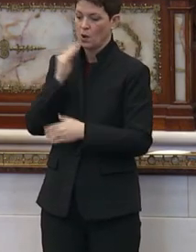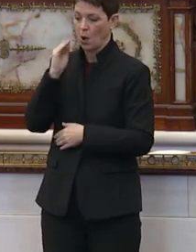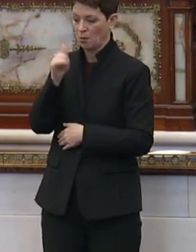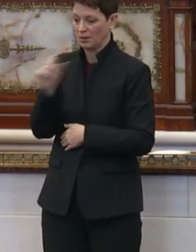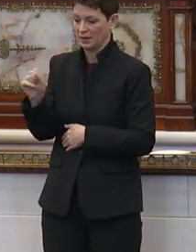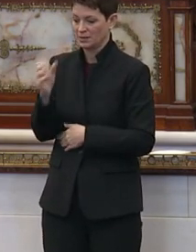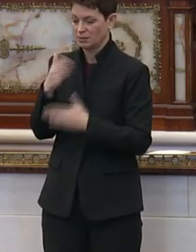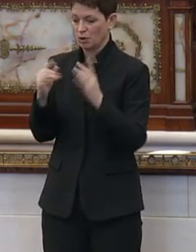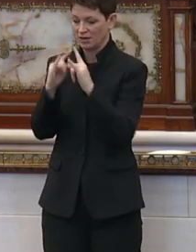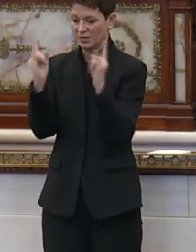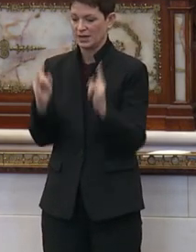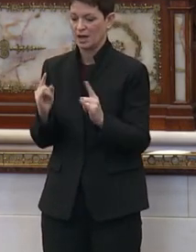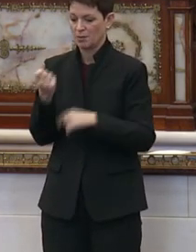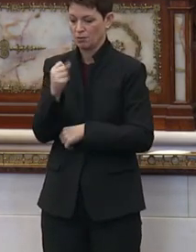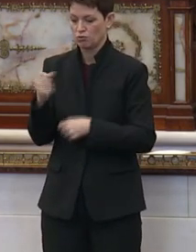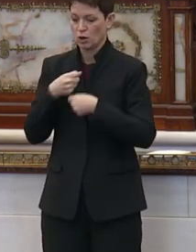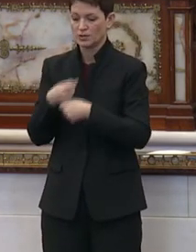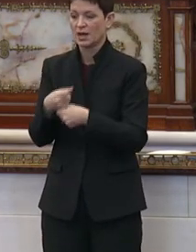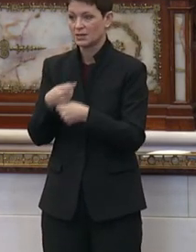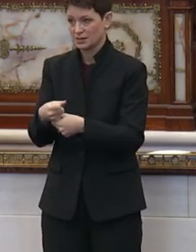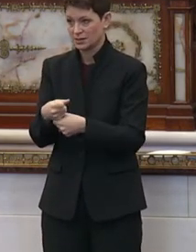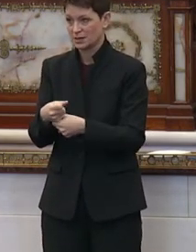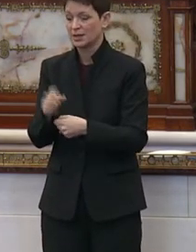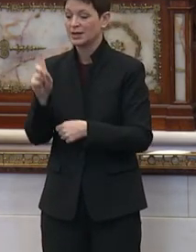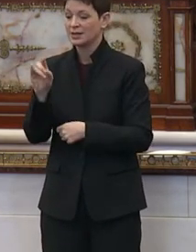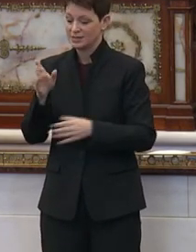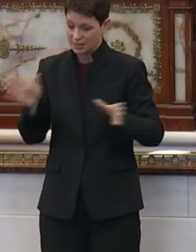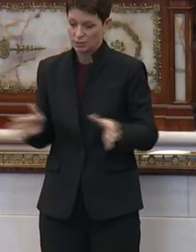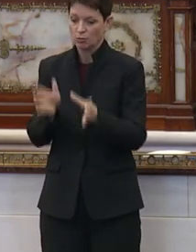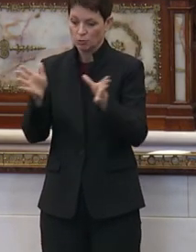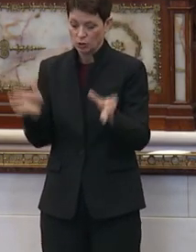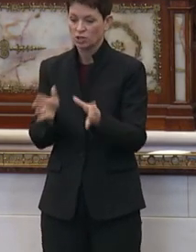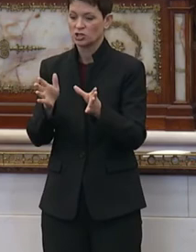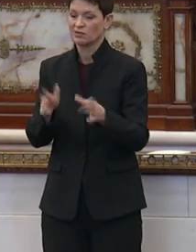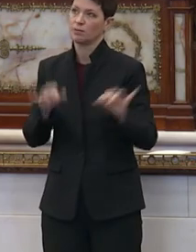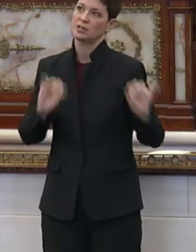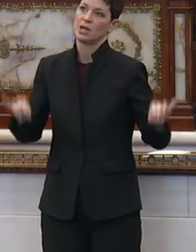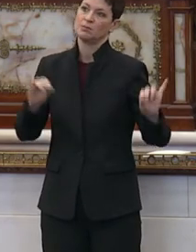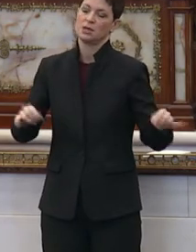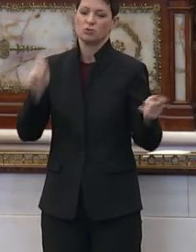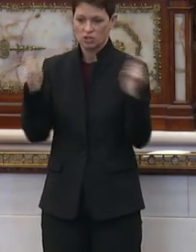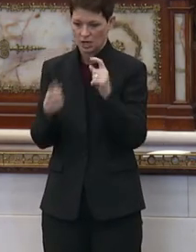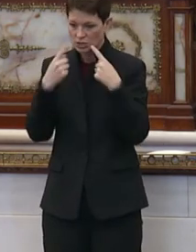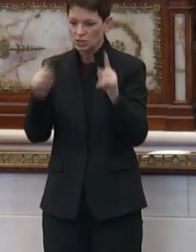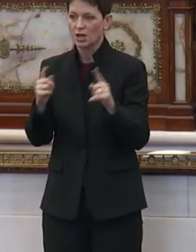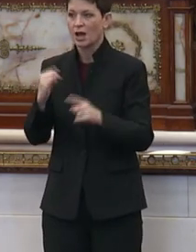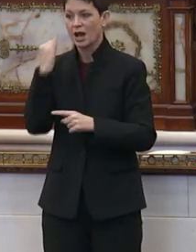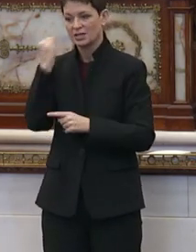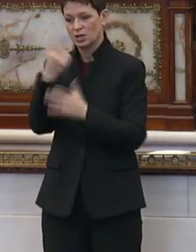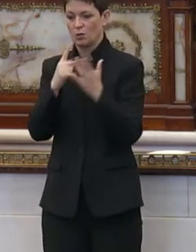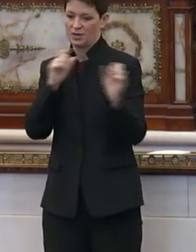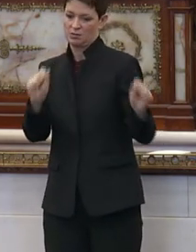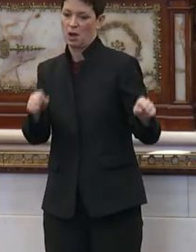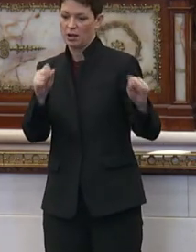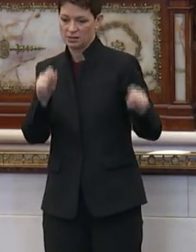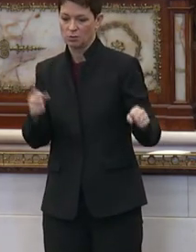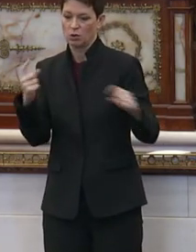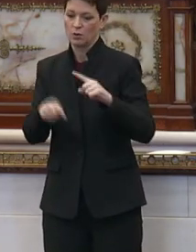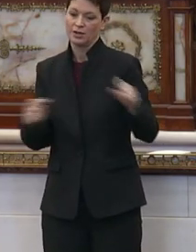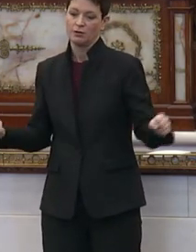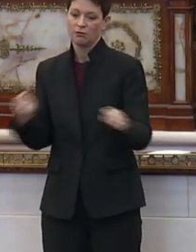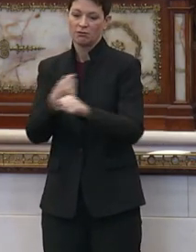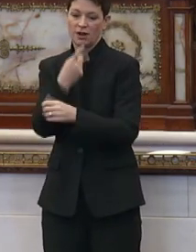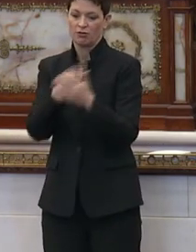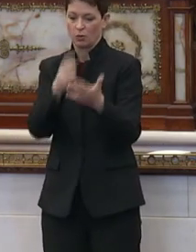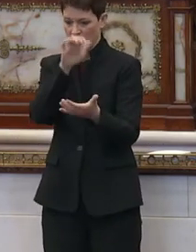part of the encampment protests did push the status quo, and she changed our idea of what is possible when you fight